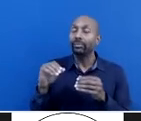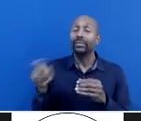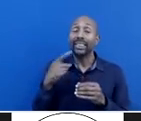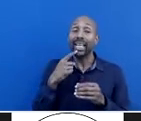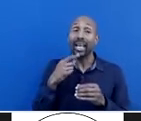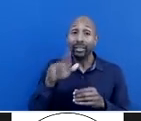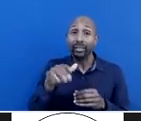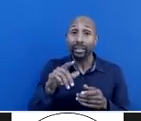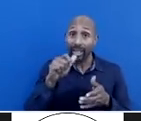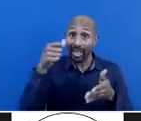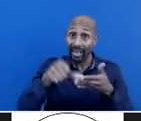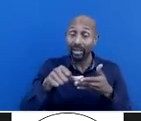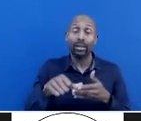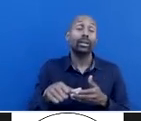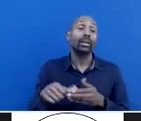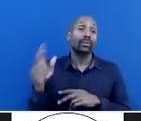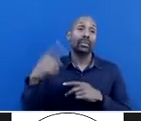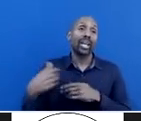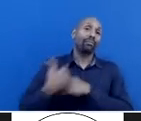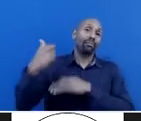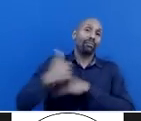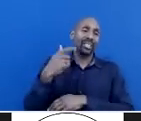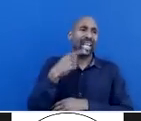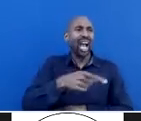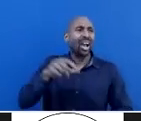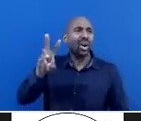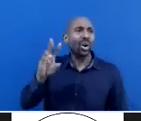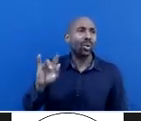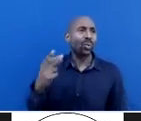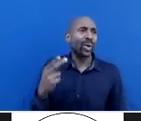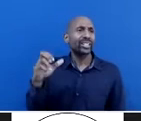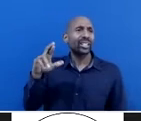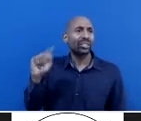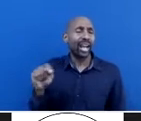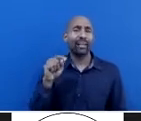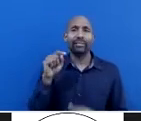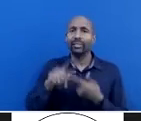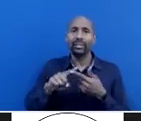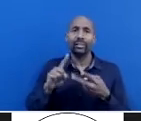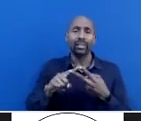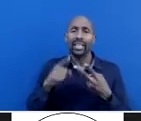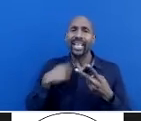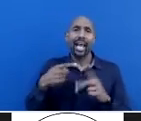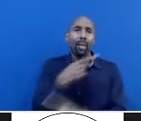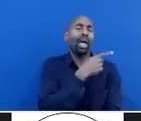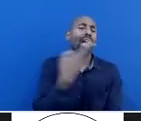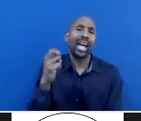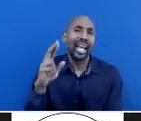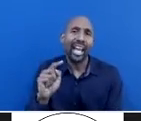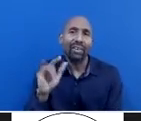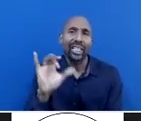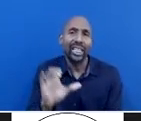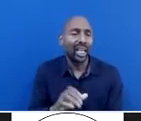out of my family. He said, I have been subjected to insults that my